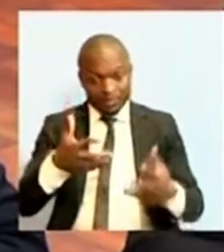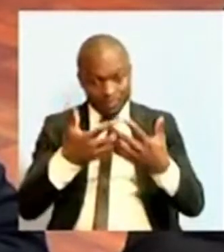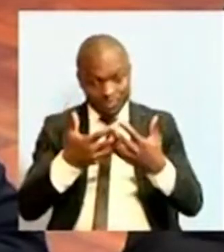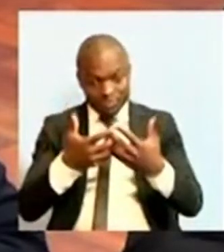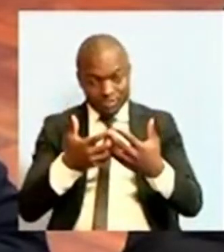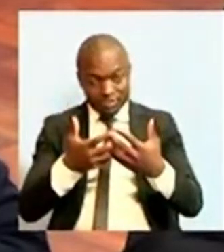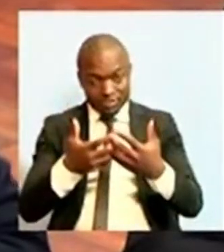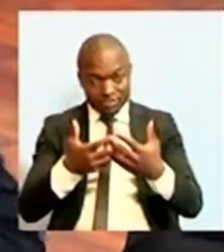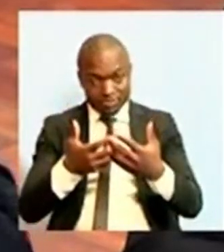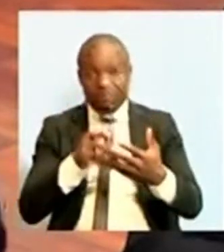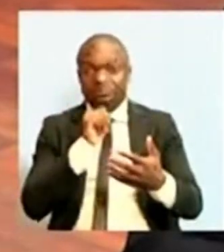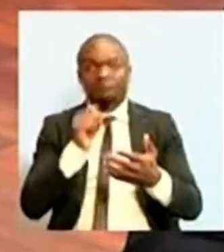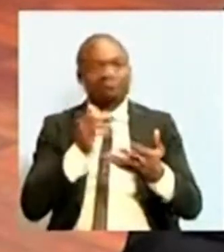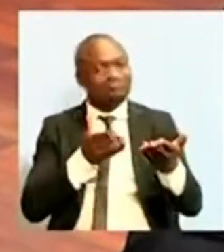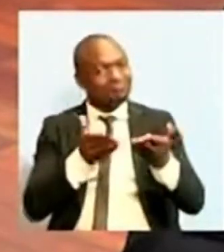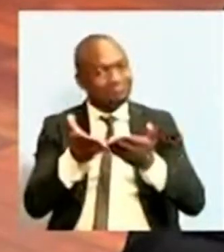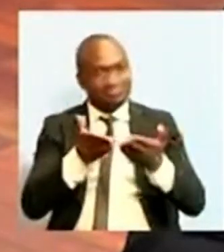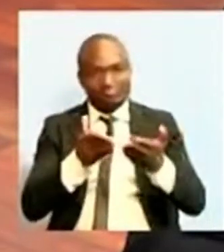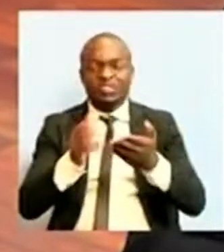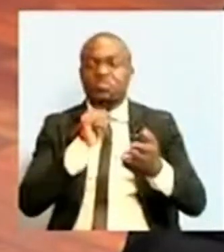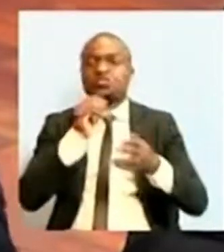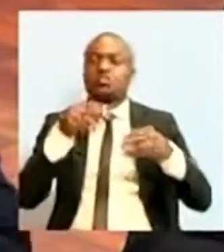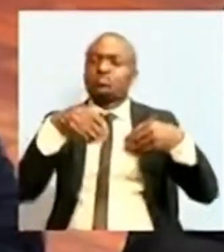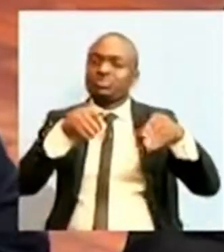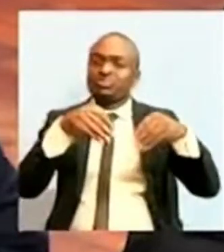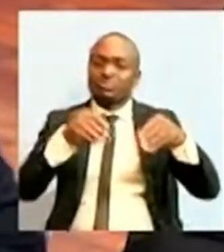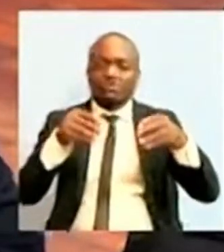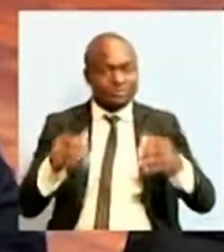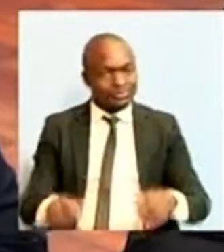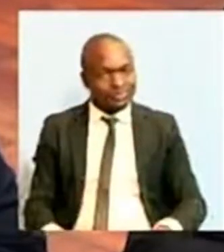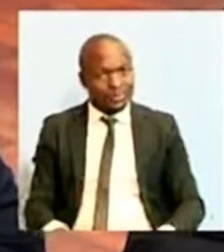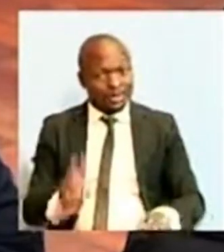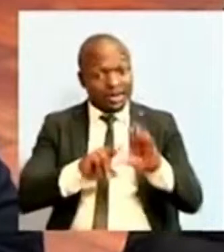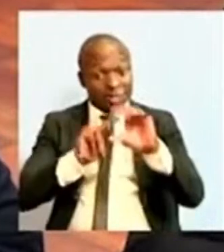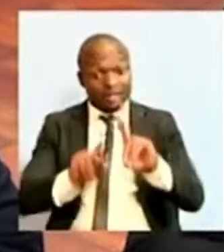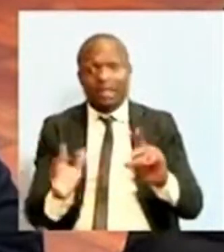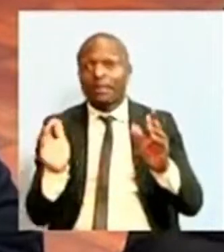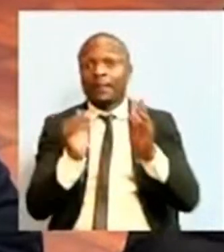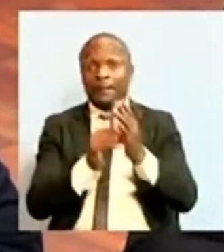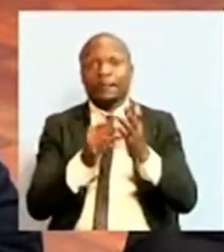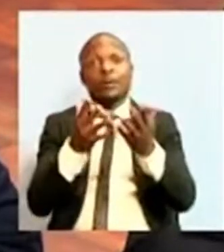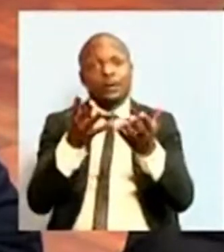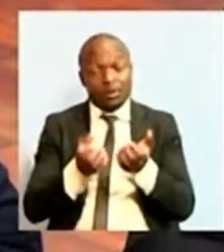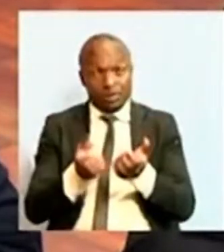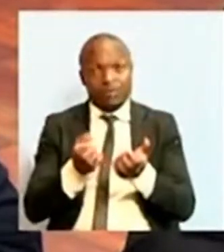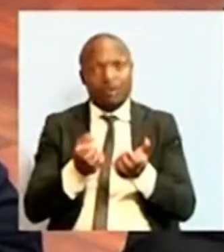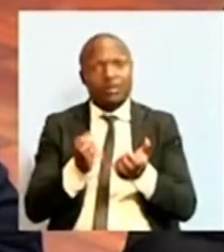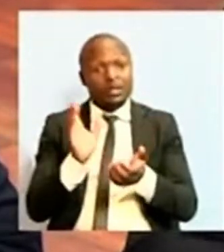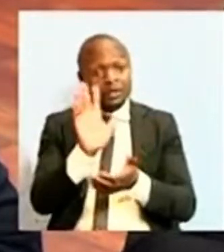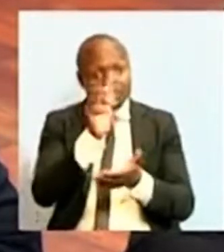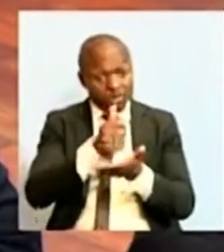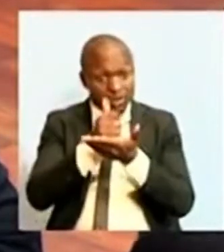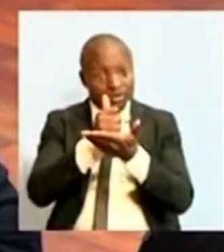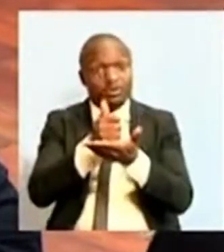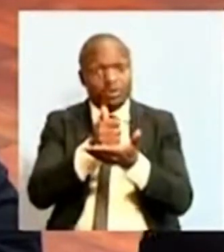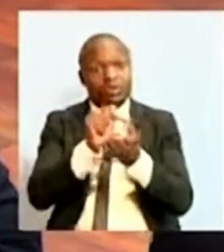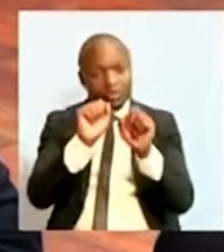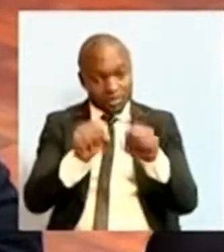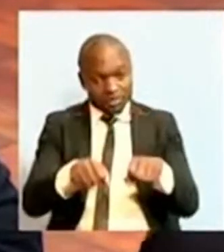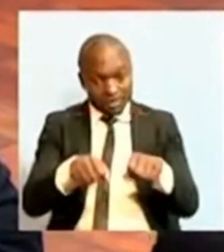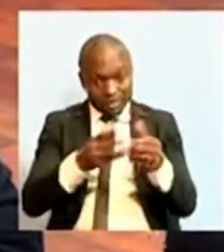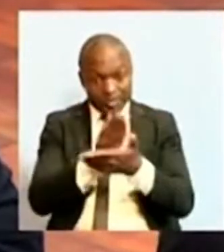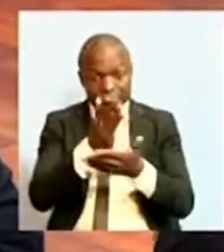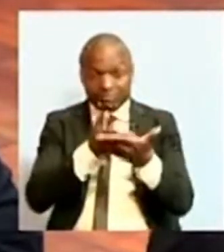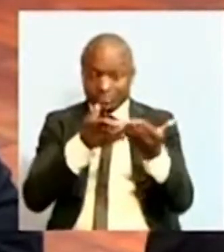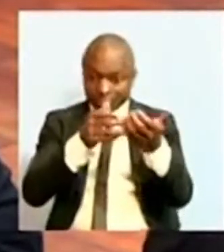were unserviceable and not disposed of. Chair, again, I want to beg your indulgence that we make a correction on